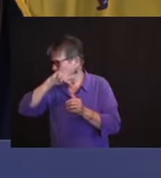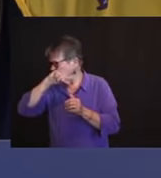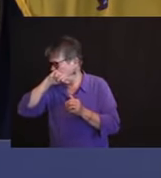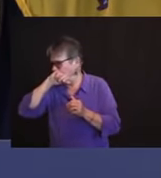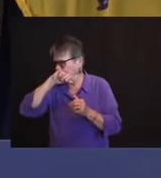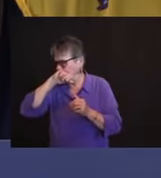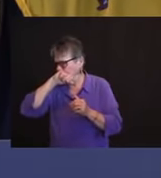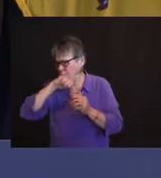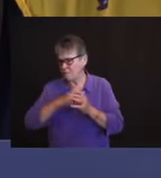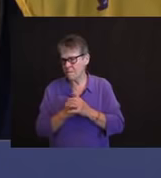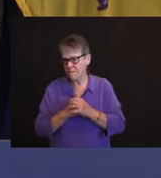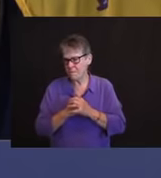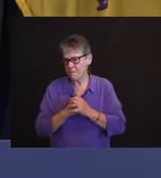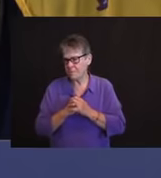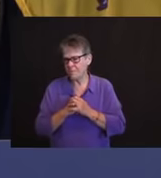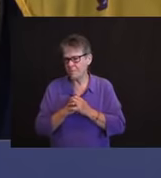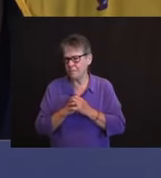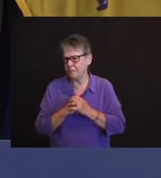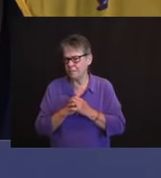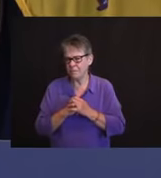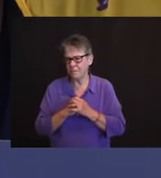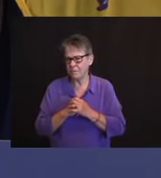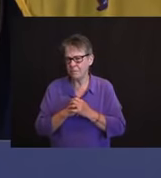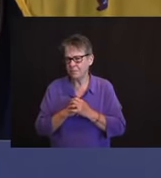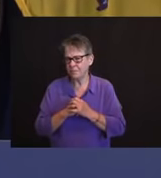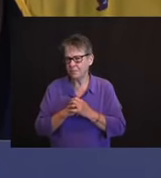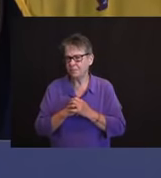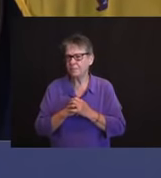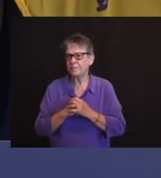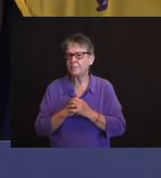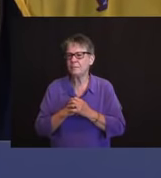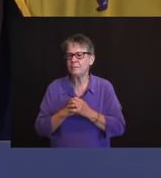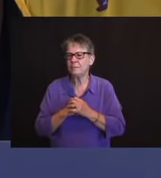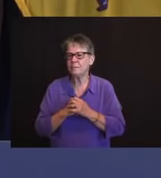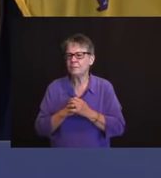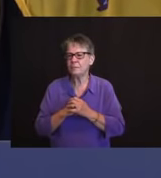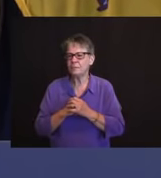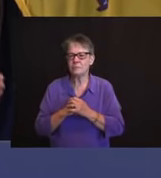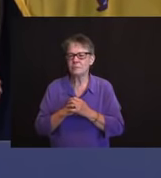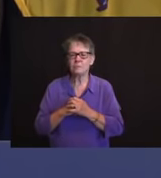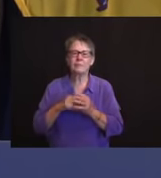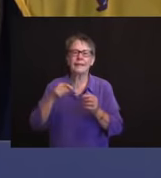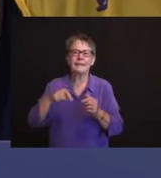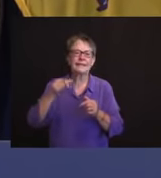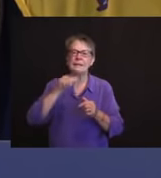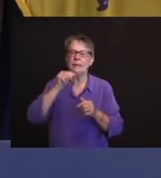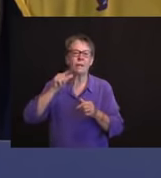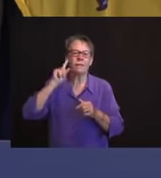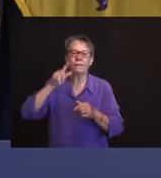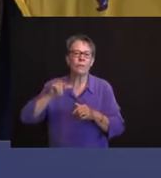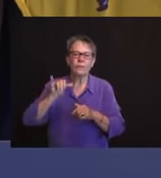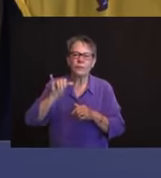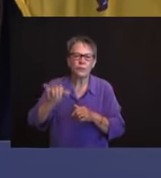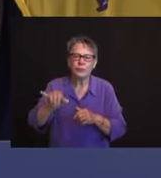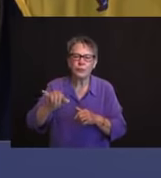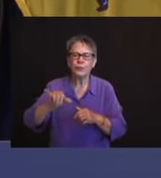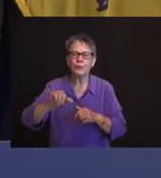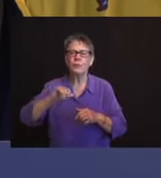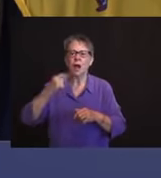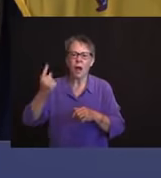On catering, the only thing I want to say there, this is not a forever and always. I hope that these are moving. For instance, the